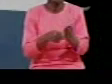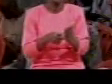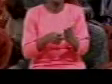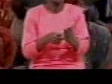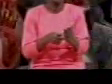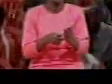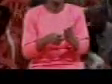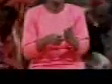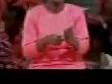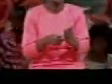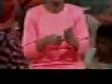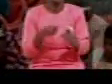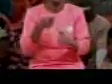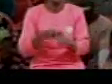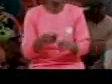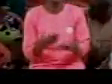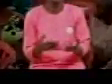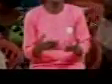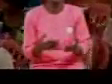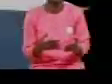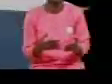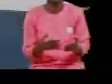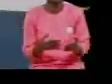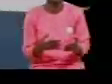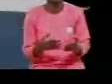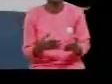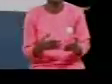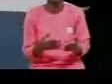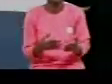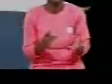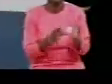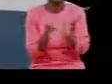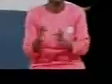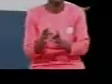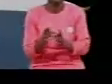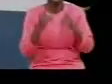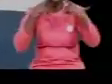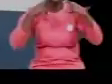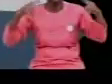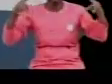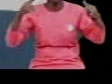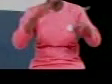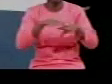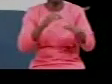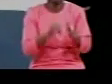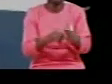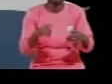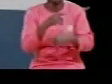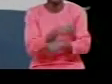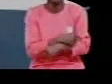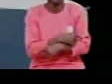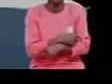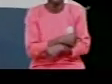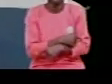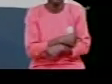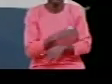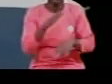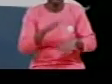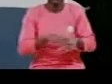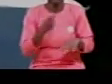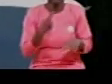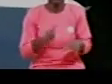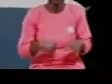thing. Jesus declared on that day of the dispensation of the